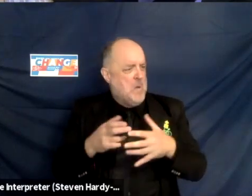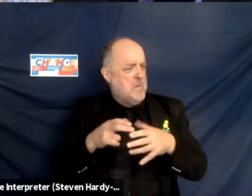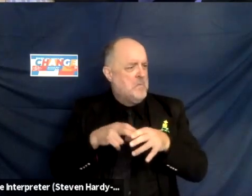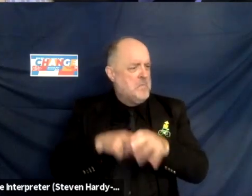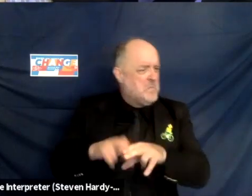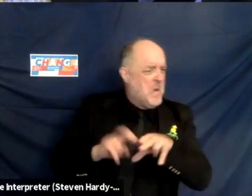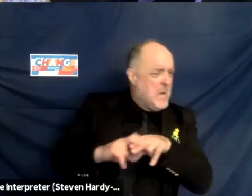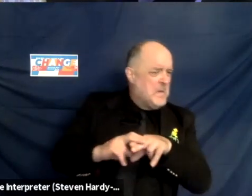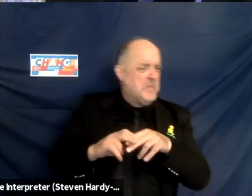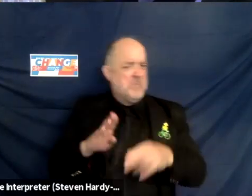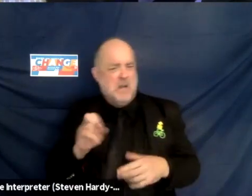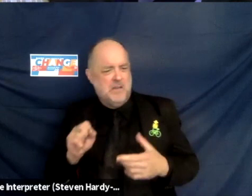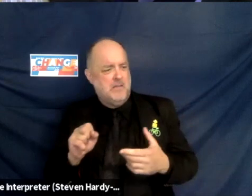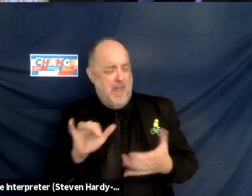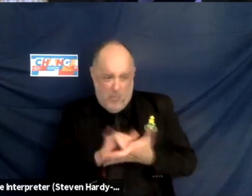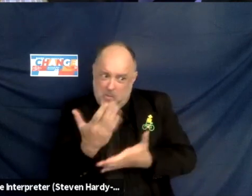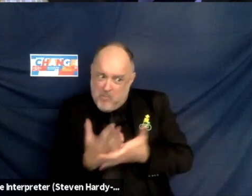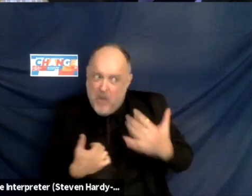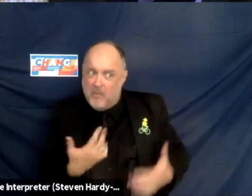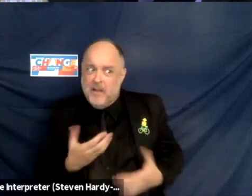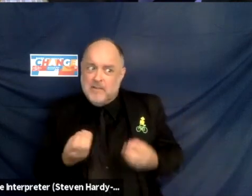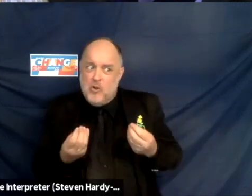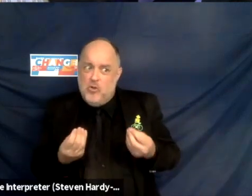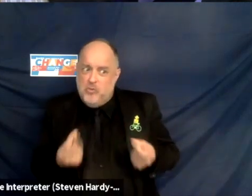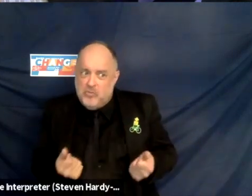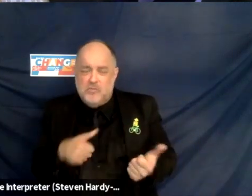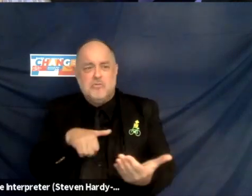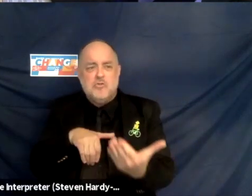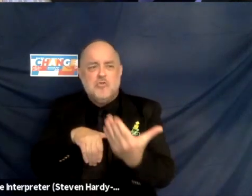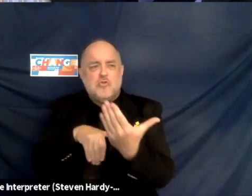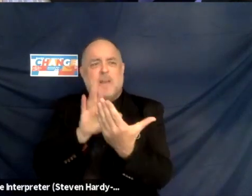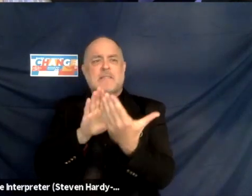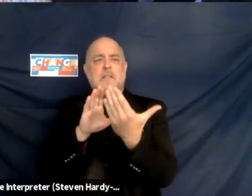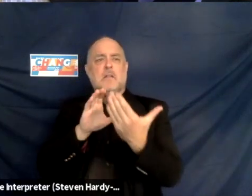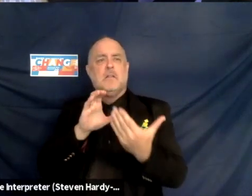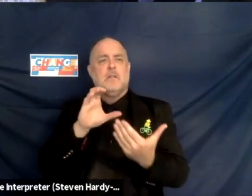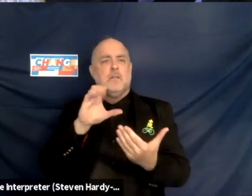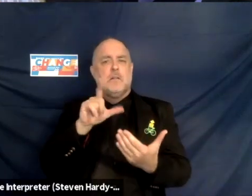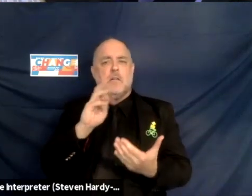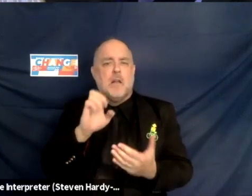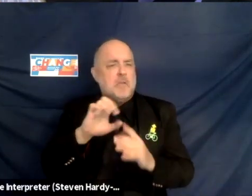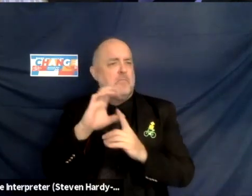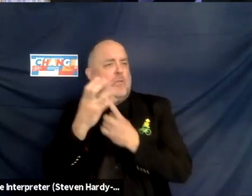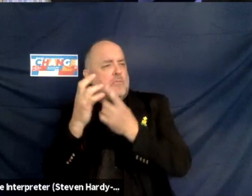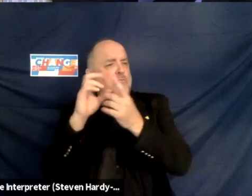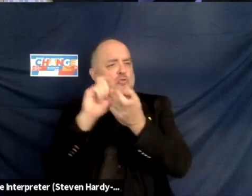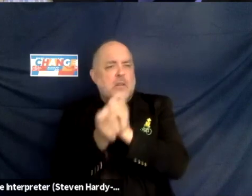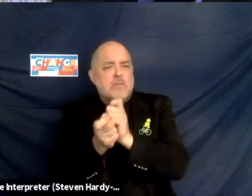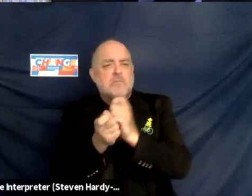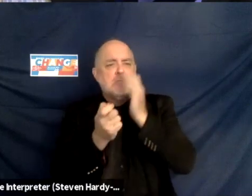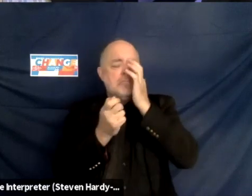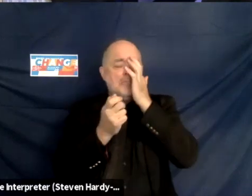We're part of the solution to fighting the climate crisis. When we talk about climate change and transportation,